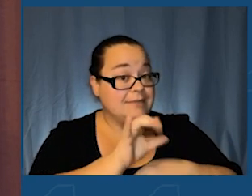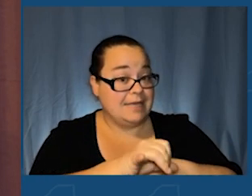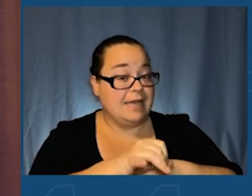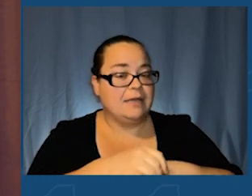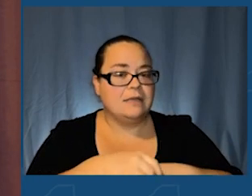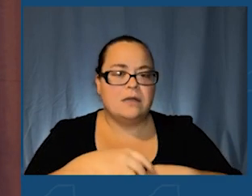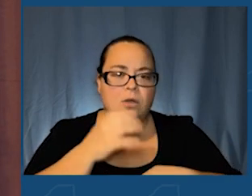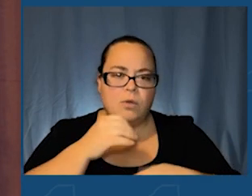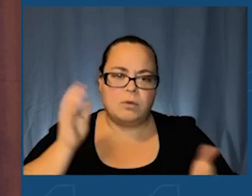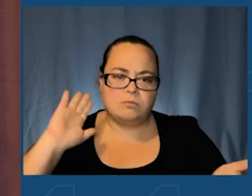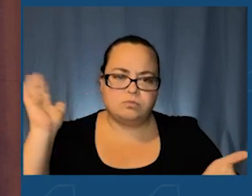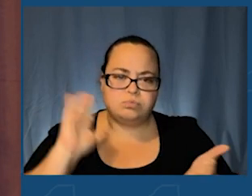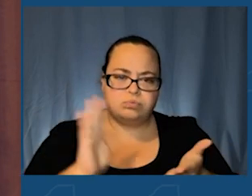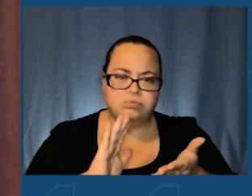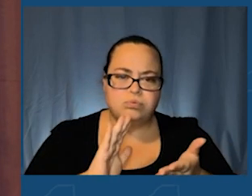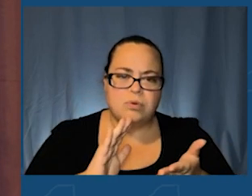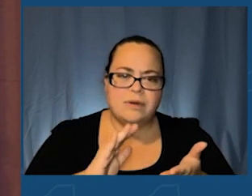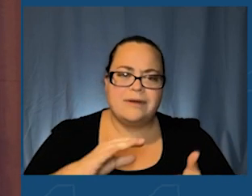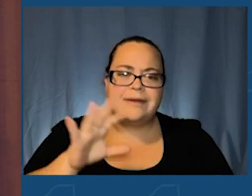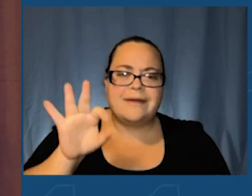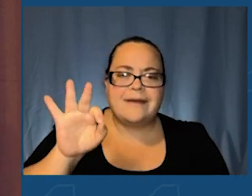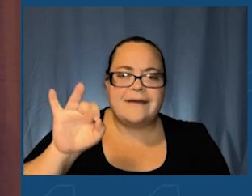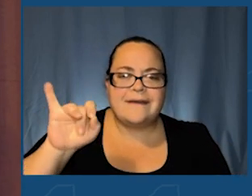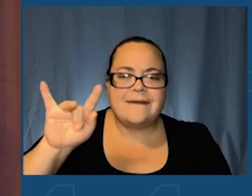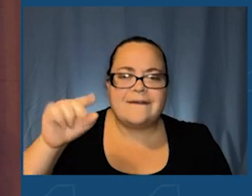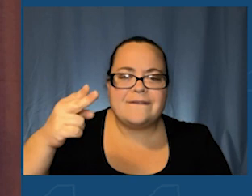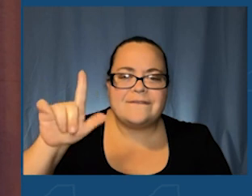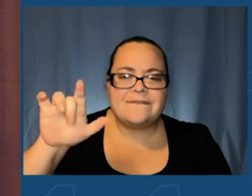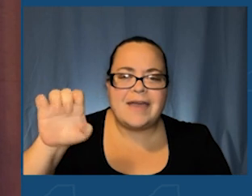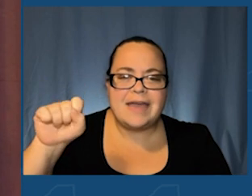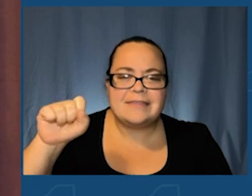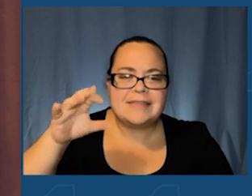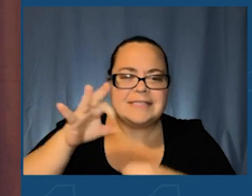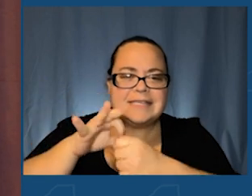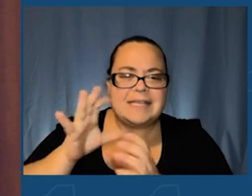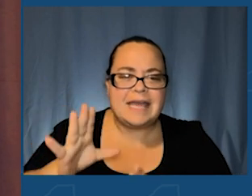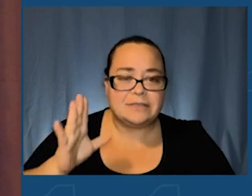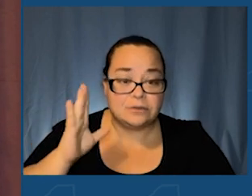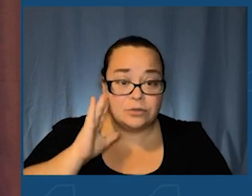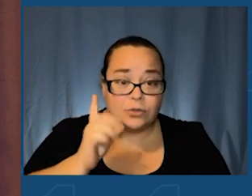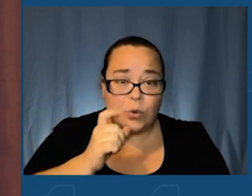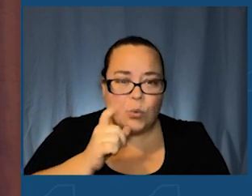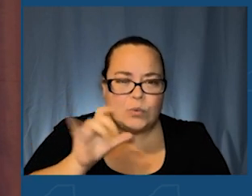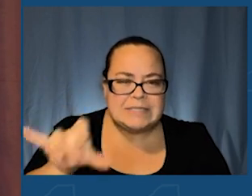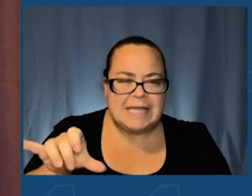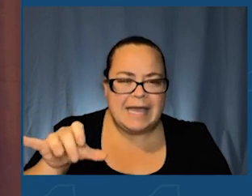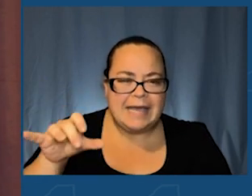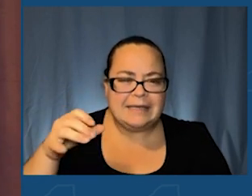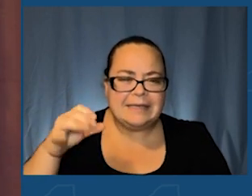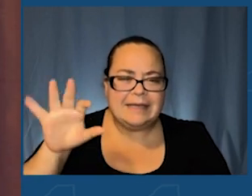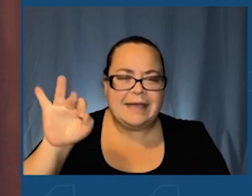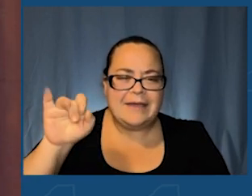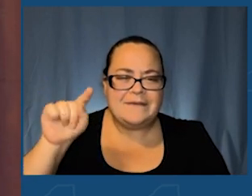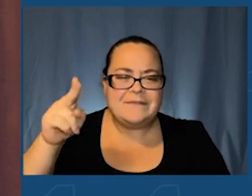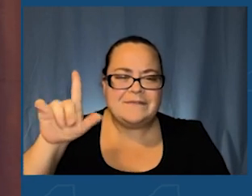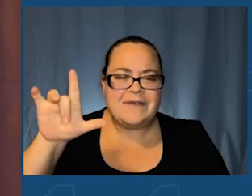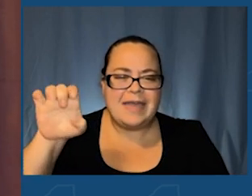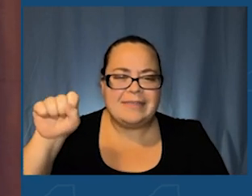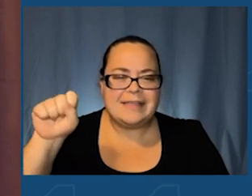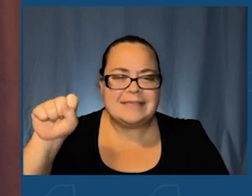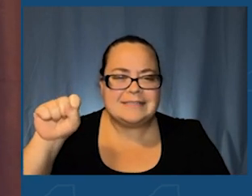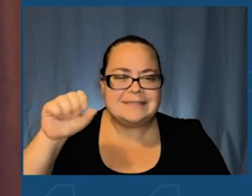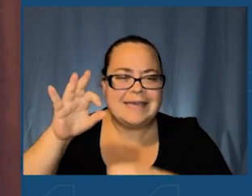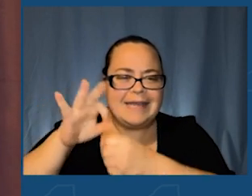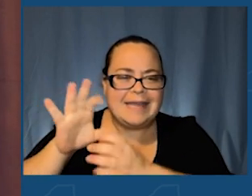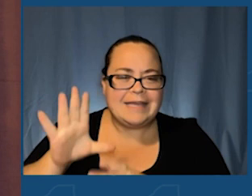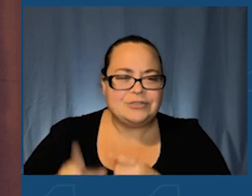Who knows what a faithless elector is? Who? Sounds awful, doesn't it? But these are people that